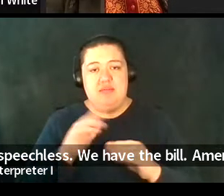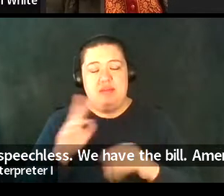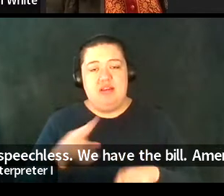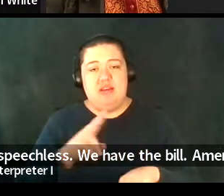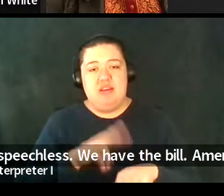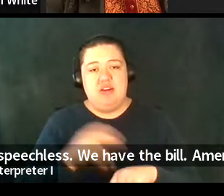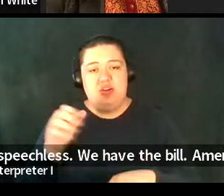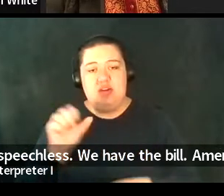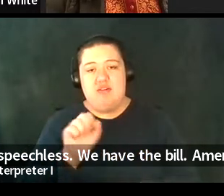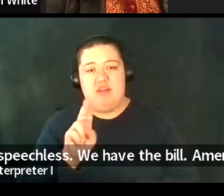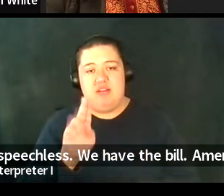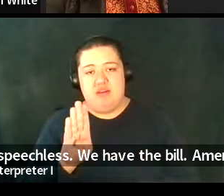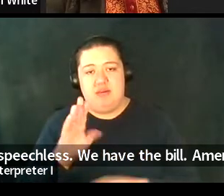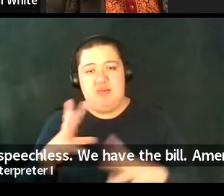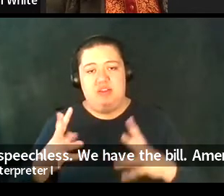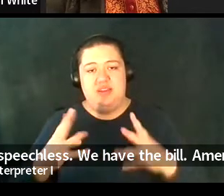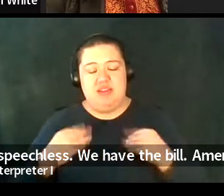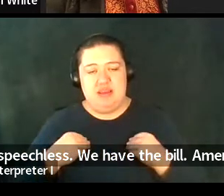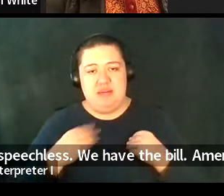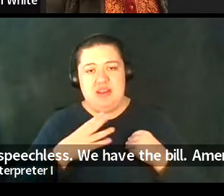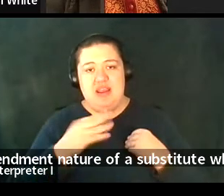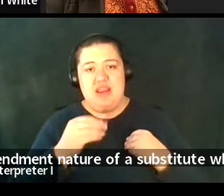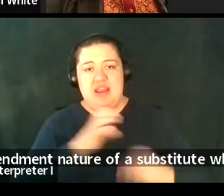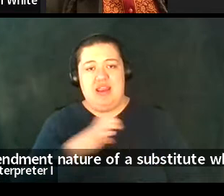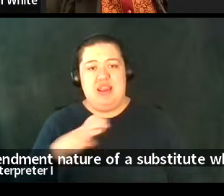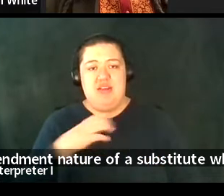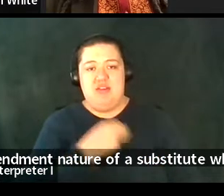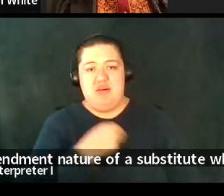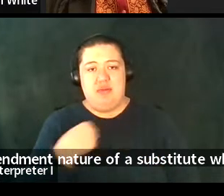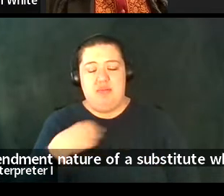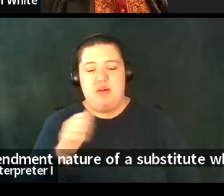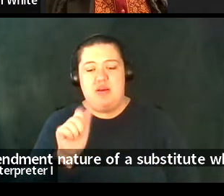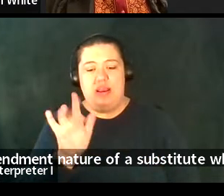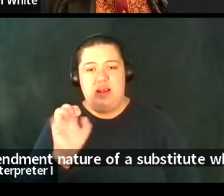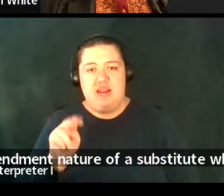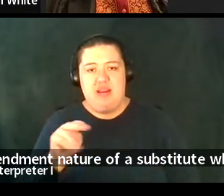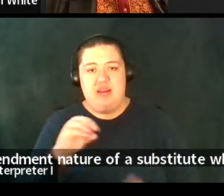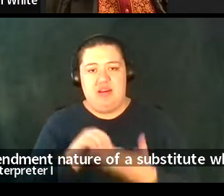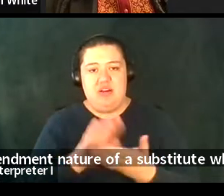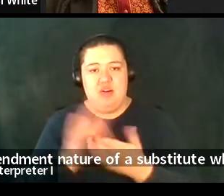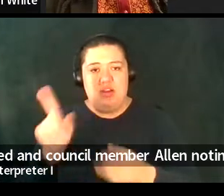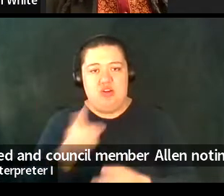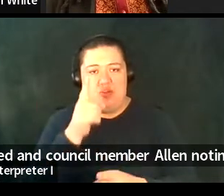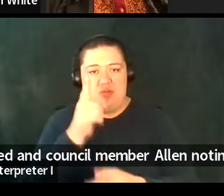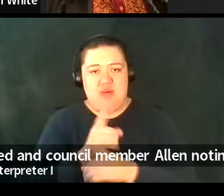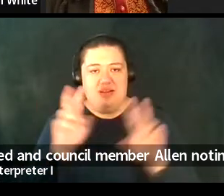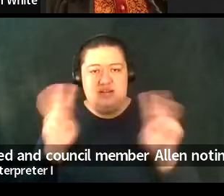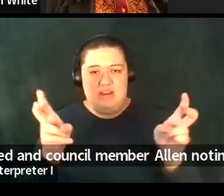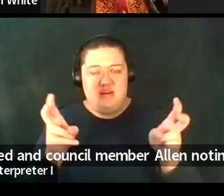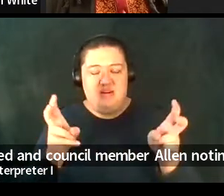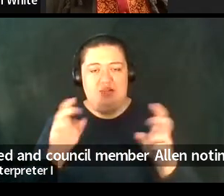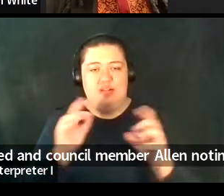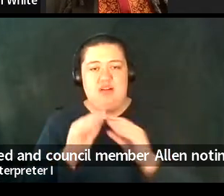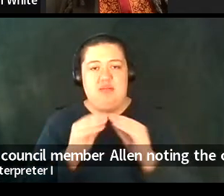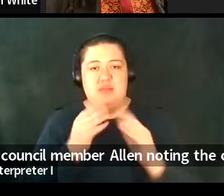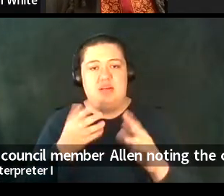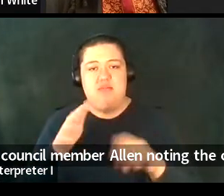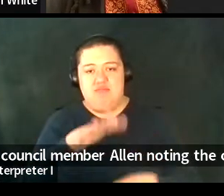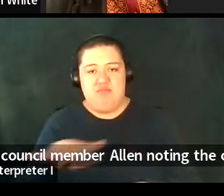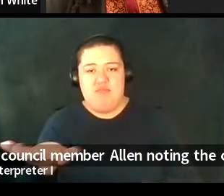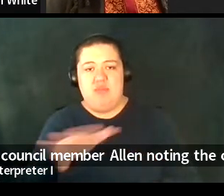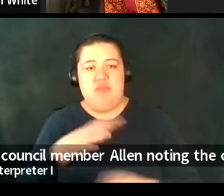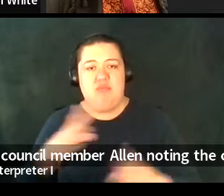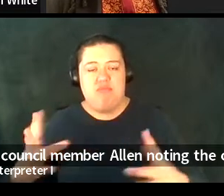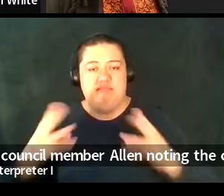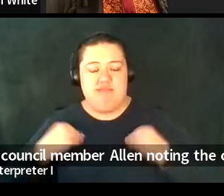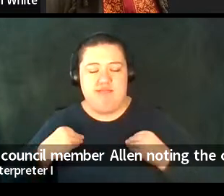substitute, which was accepted, and Councilmember Allen noting the correct title to be amended throughout, which was